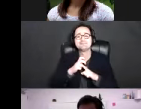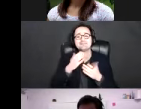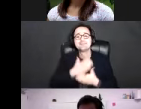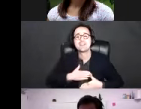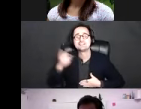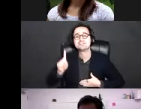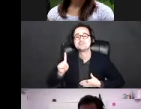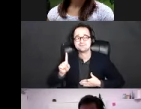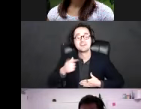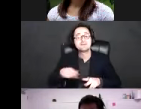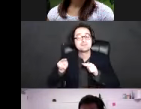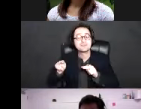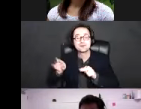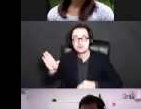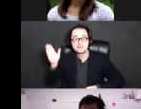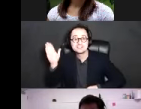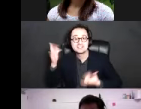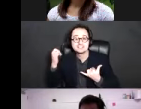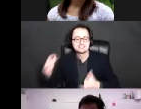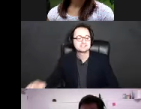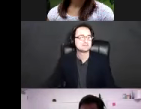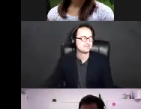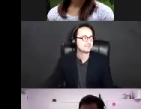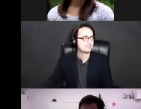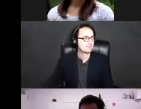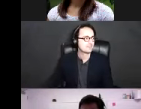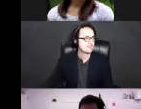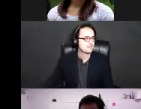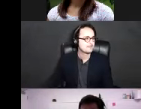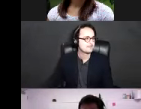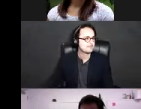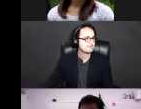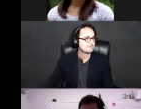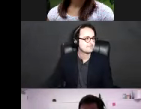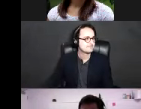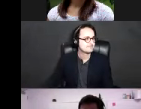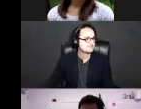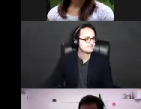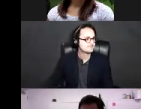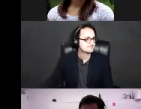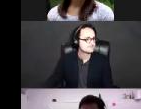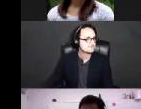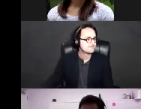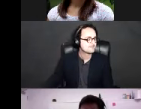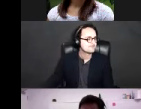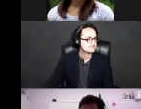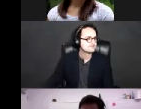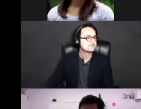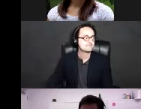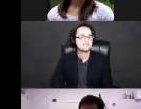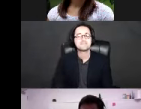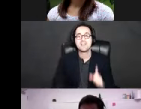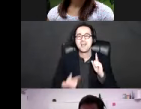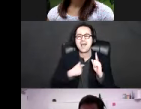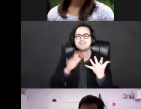and I look forward to your talk. Well, thank you so much, Miko, and it's really a pleasure to be here. I've been scrolling through the different faces